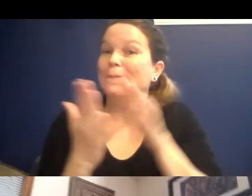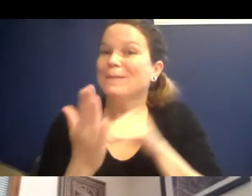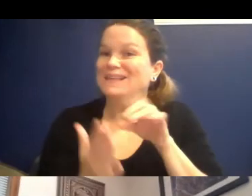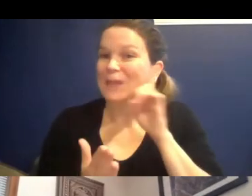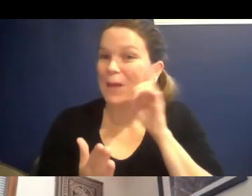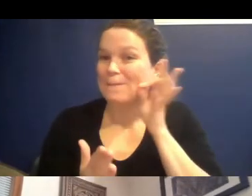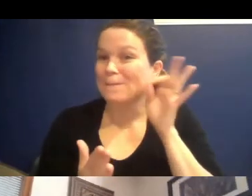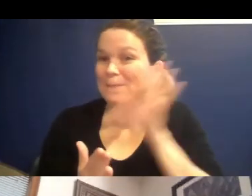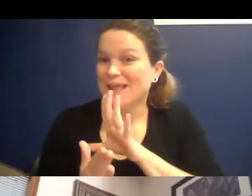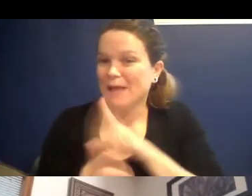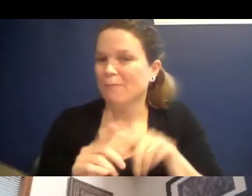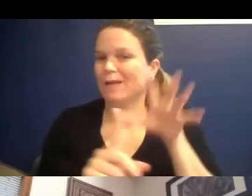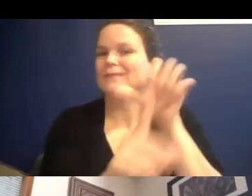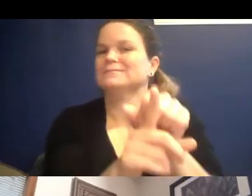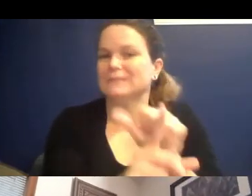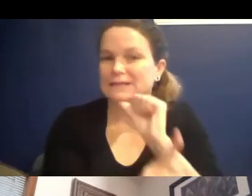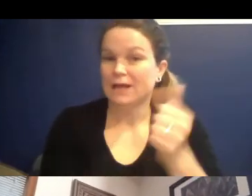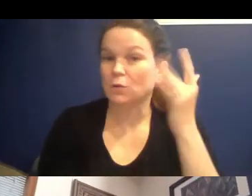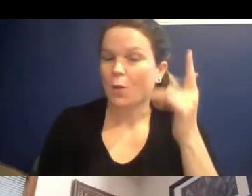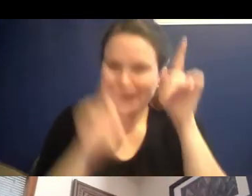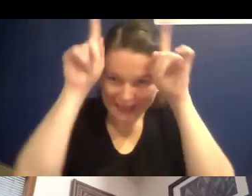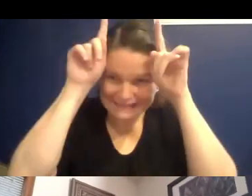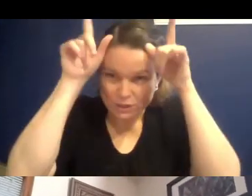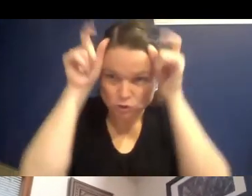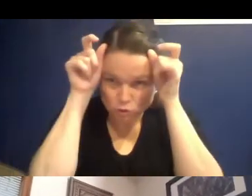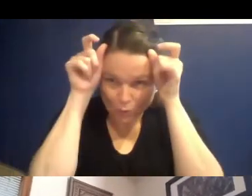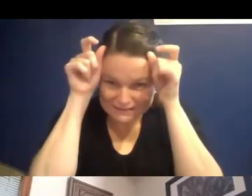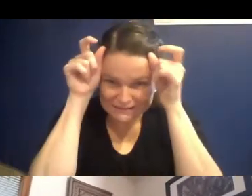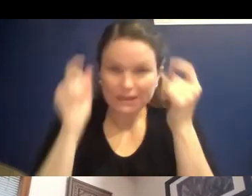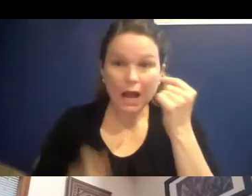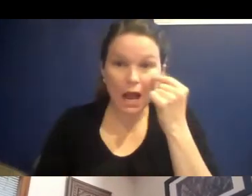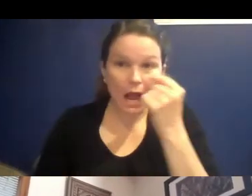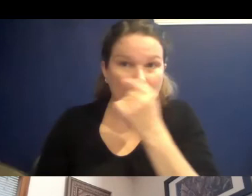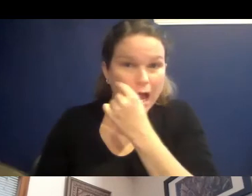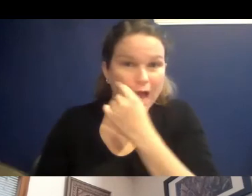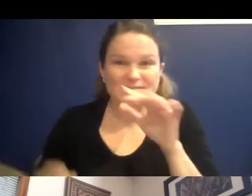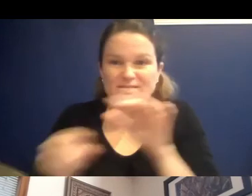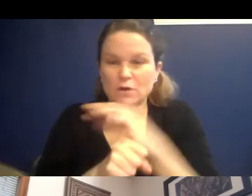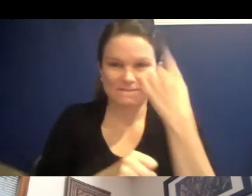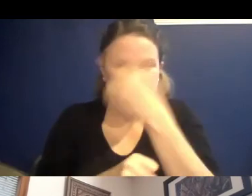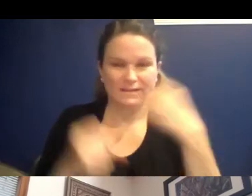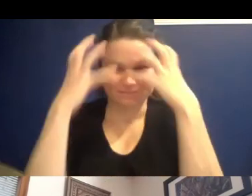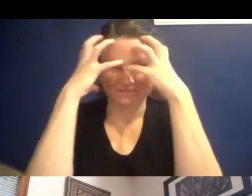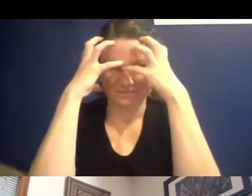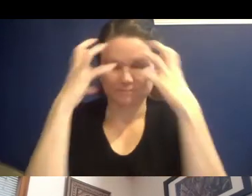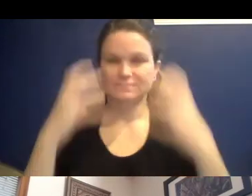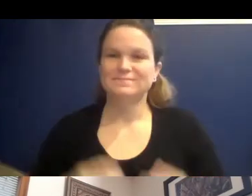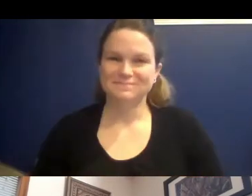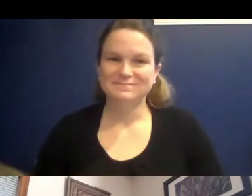a bee because it has very short antennae and its eyes fill its face.